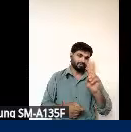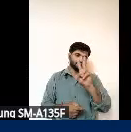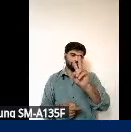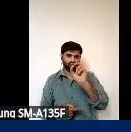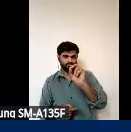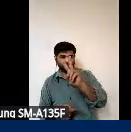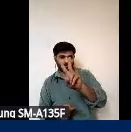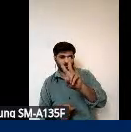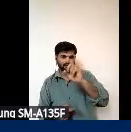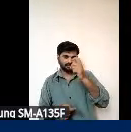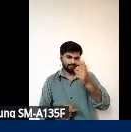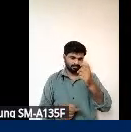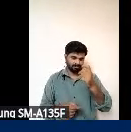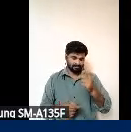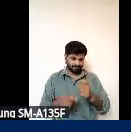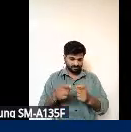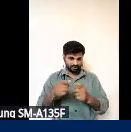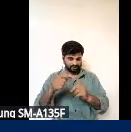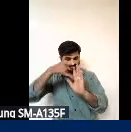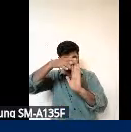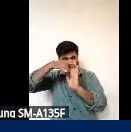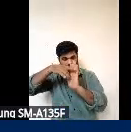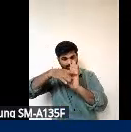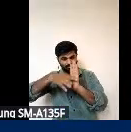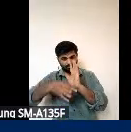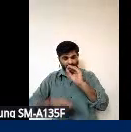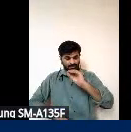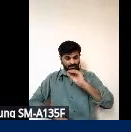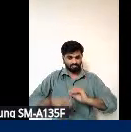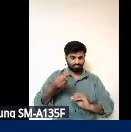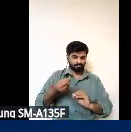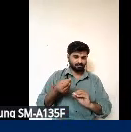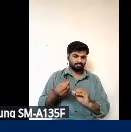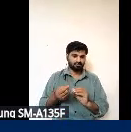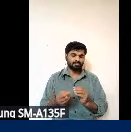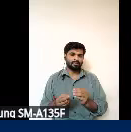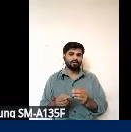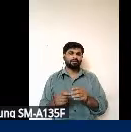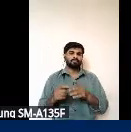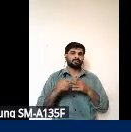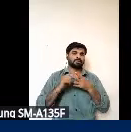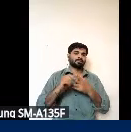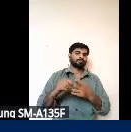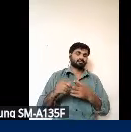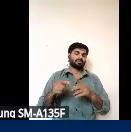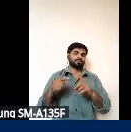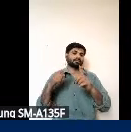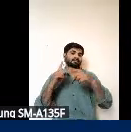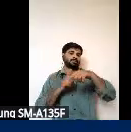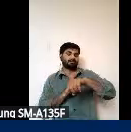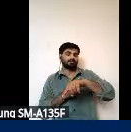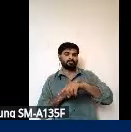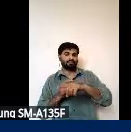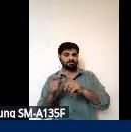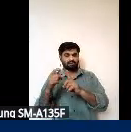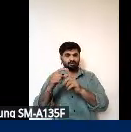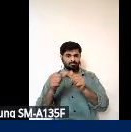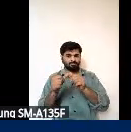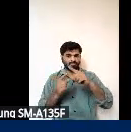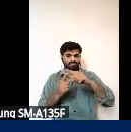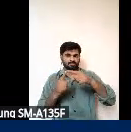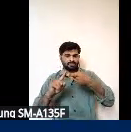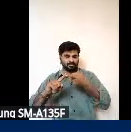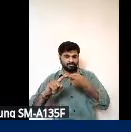has to be released on a very constant, on a very specific time and date, because